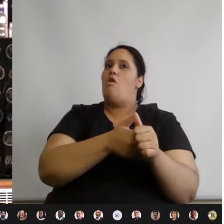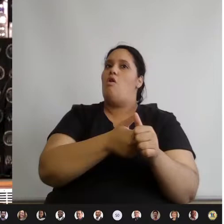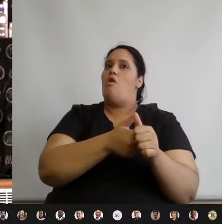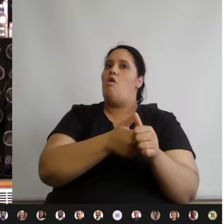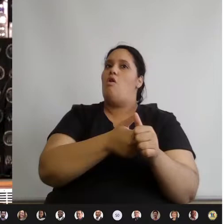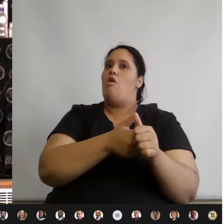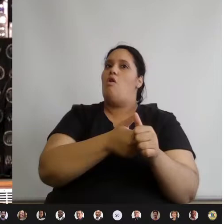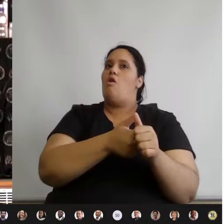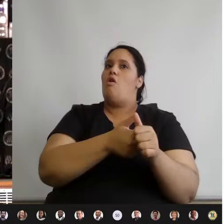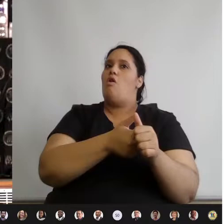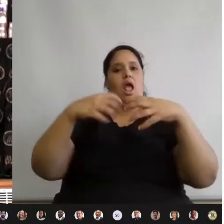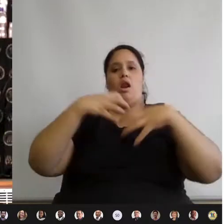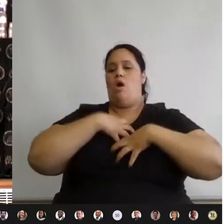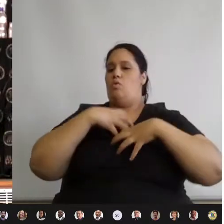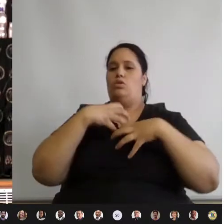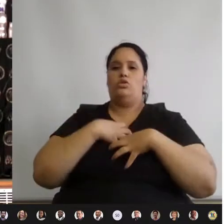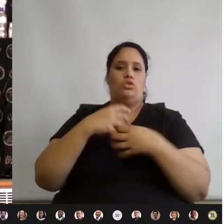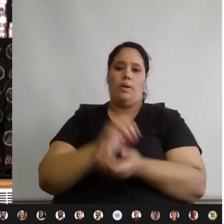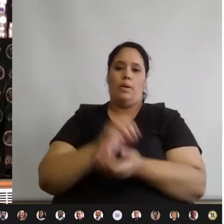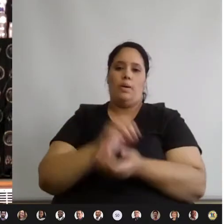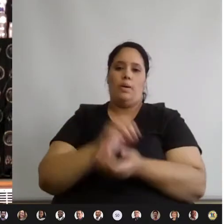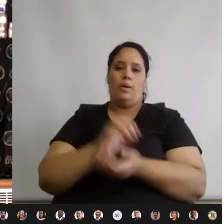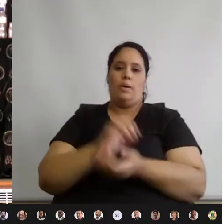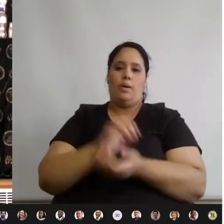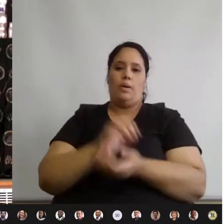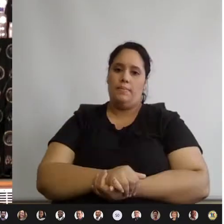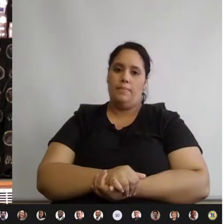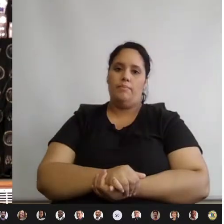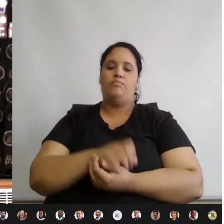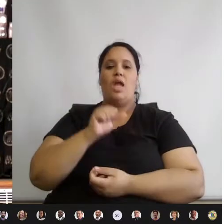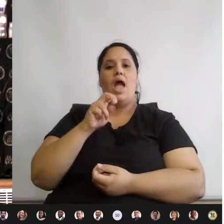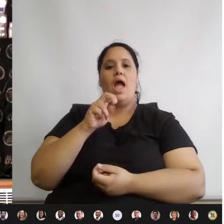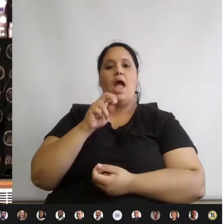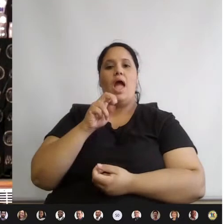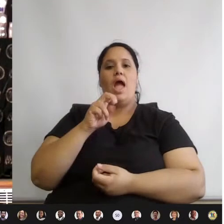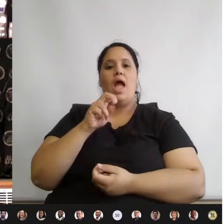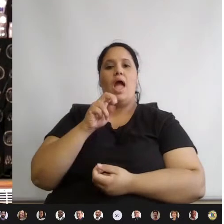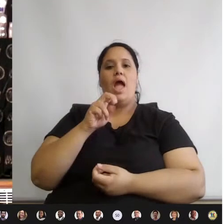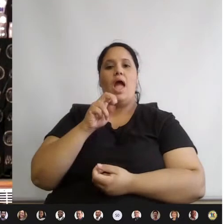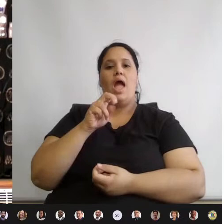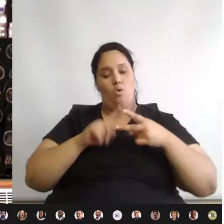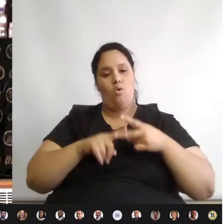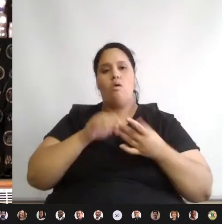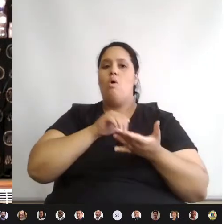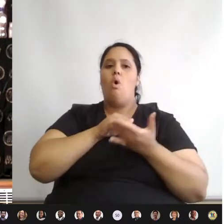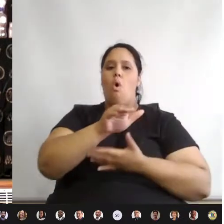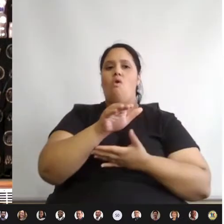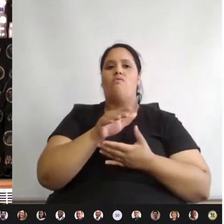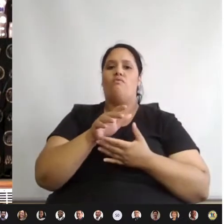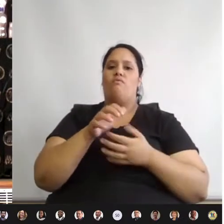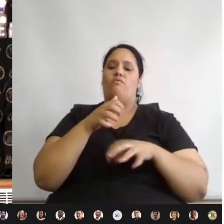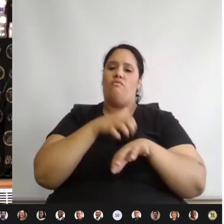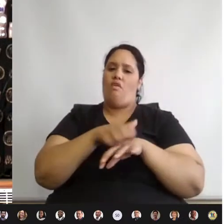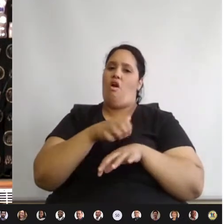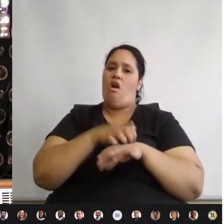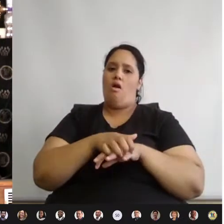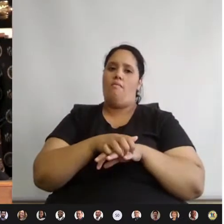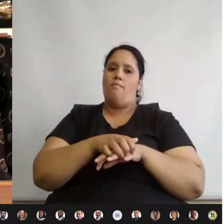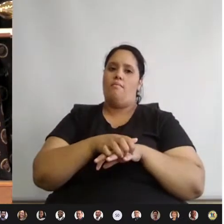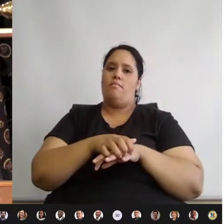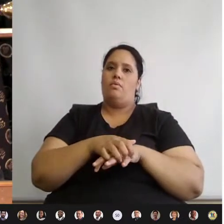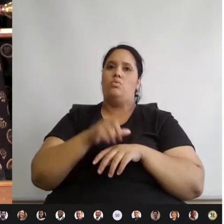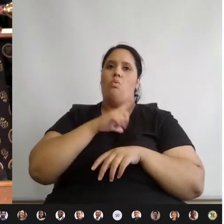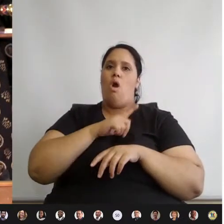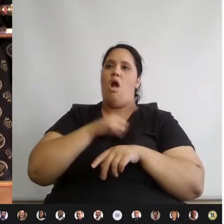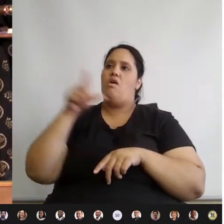land ownership. The ANC are now kicking this Mr. Kluti off his farm, so one of their mates,